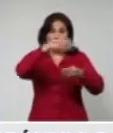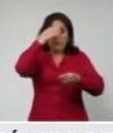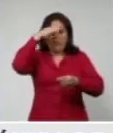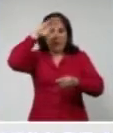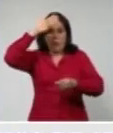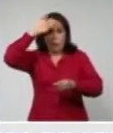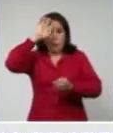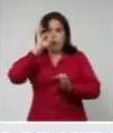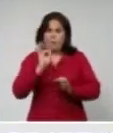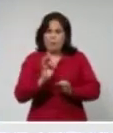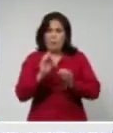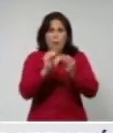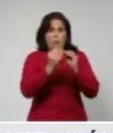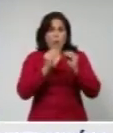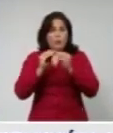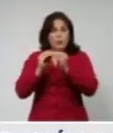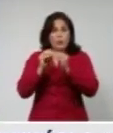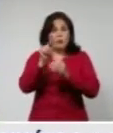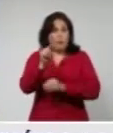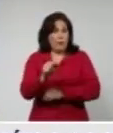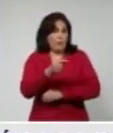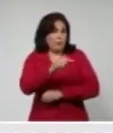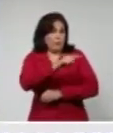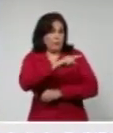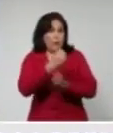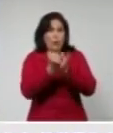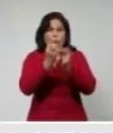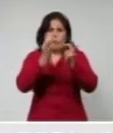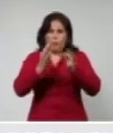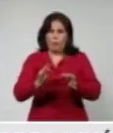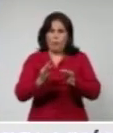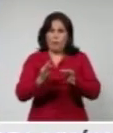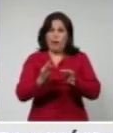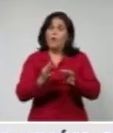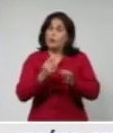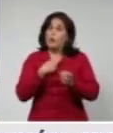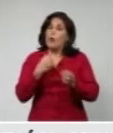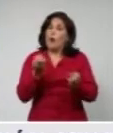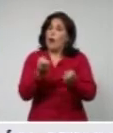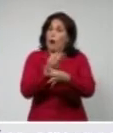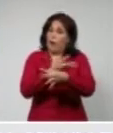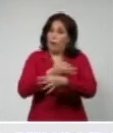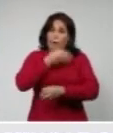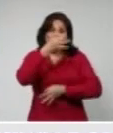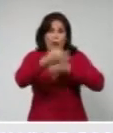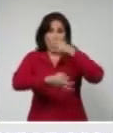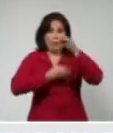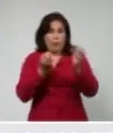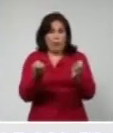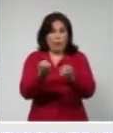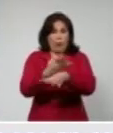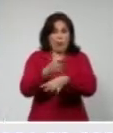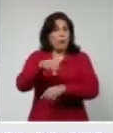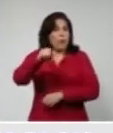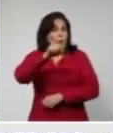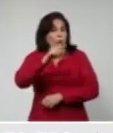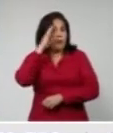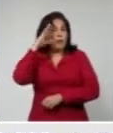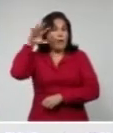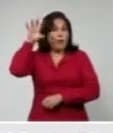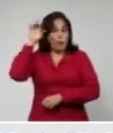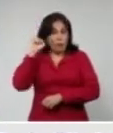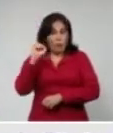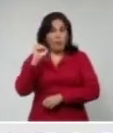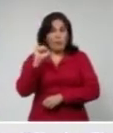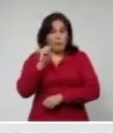yesterday, 14 are Cubans, and 1 is a foreign resident in Cuba, and a